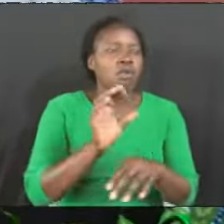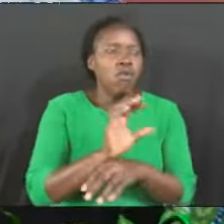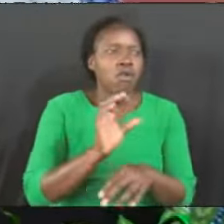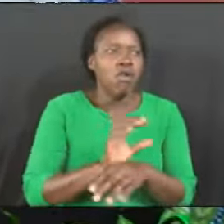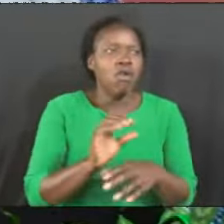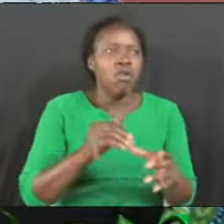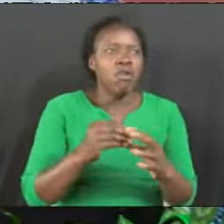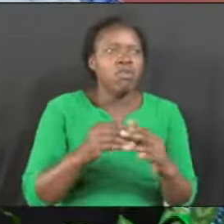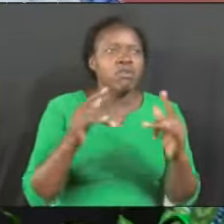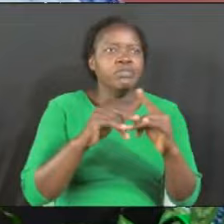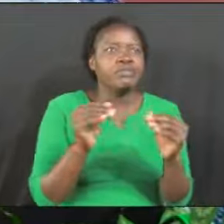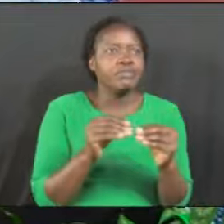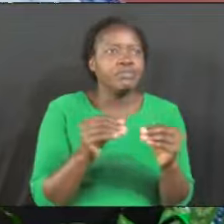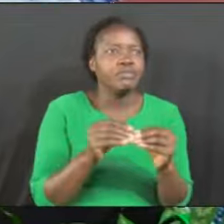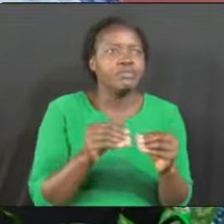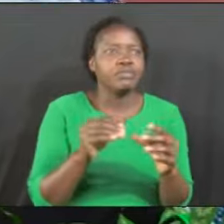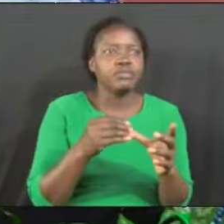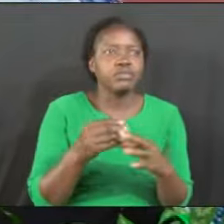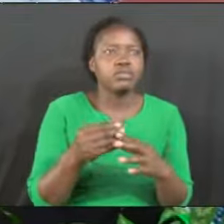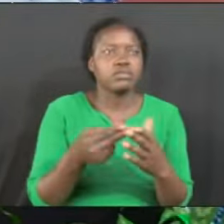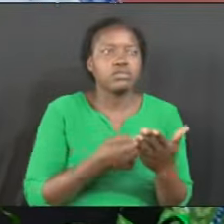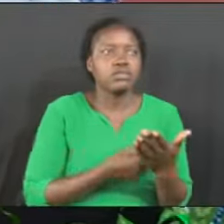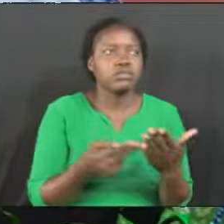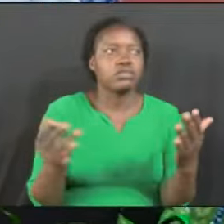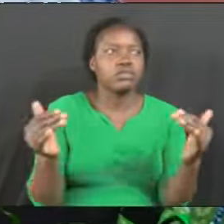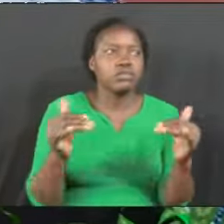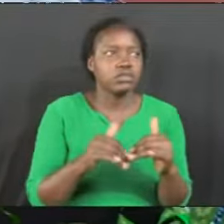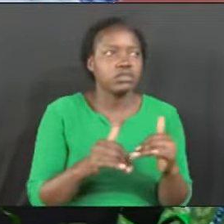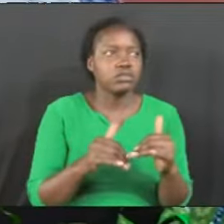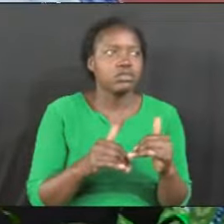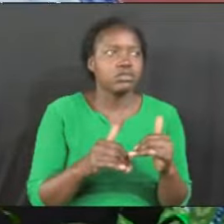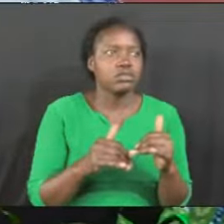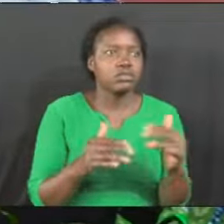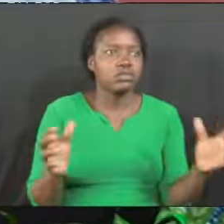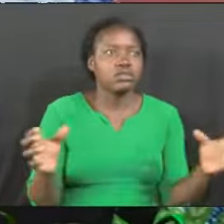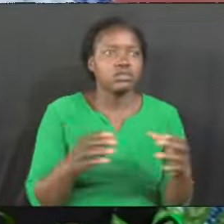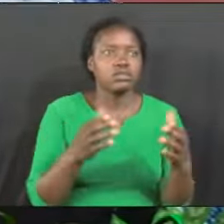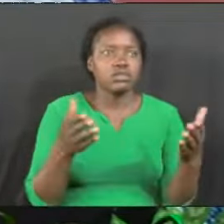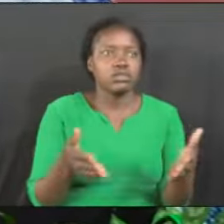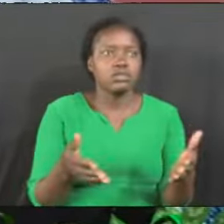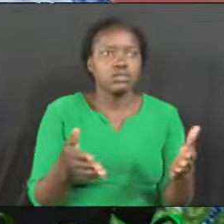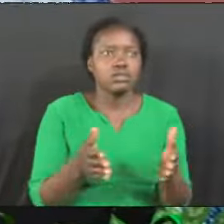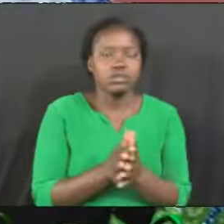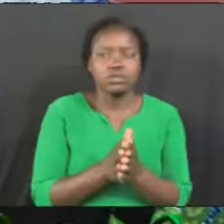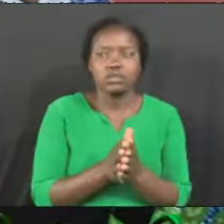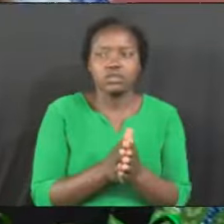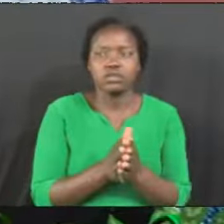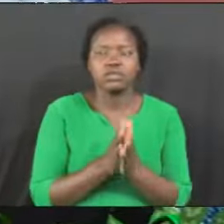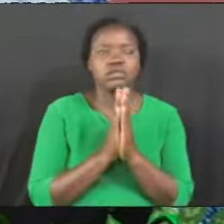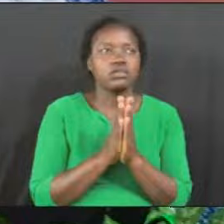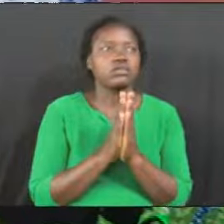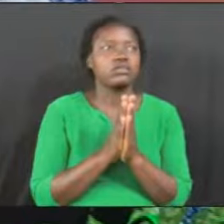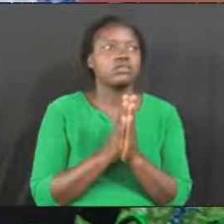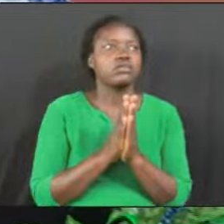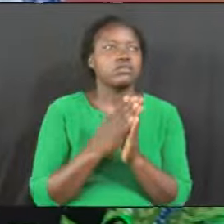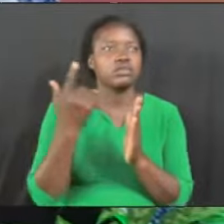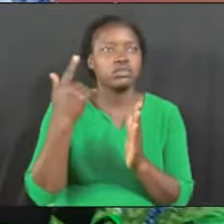camp meeting or at holy convocation, we gather here, there ought to be a prayer for